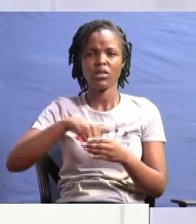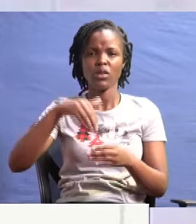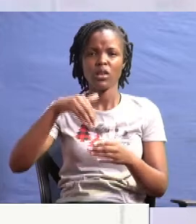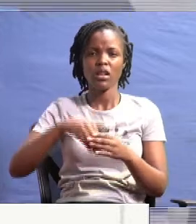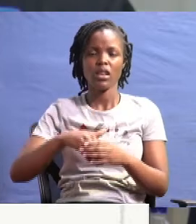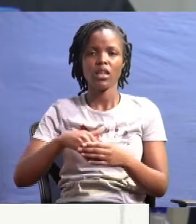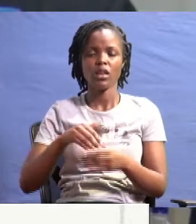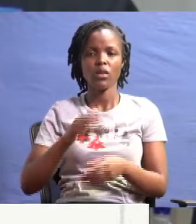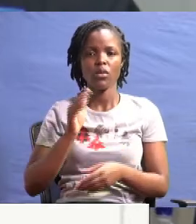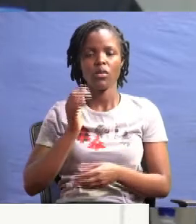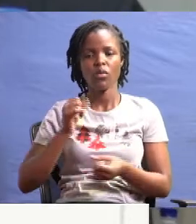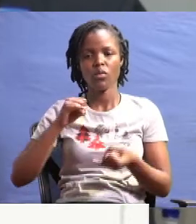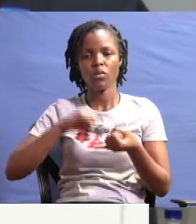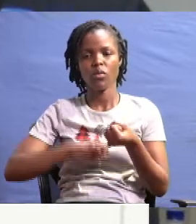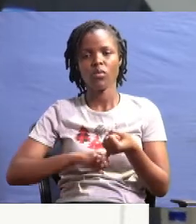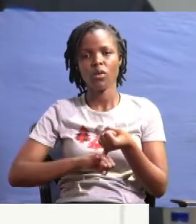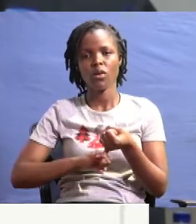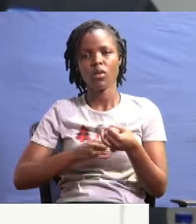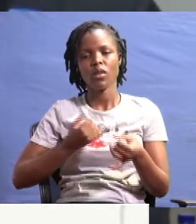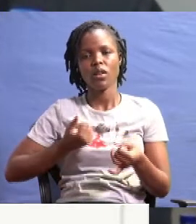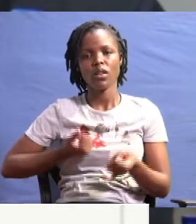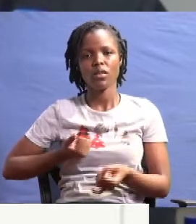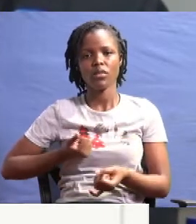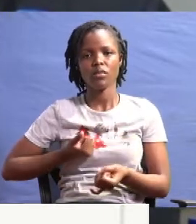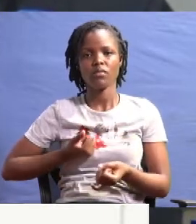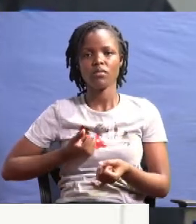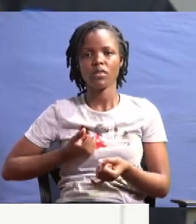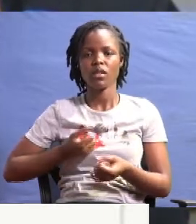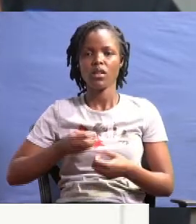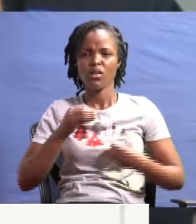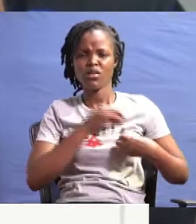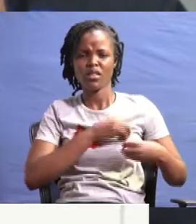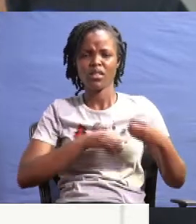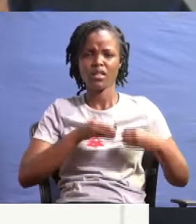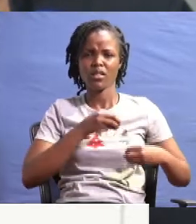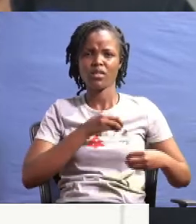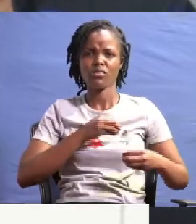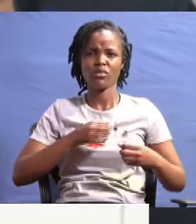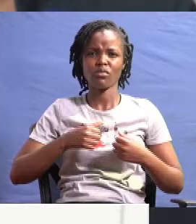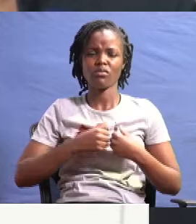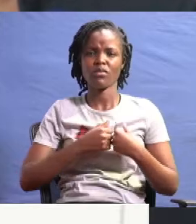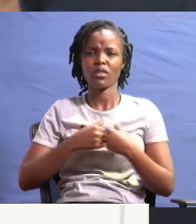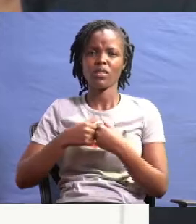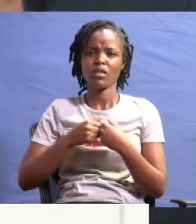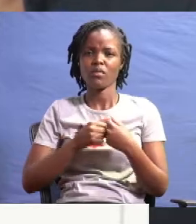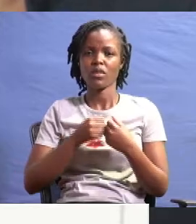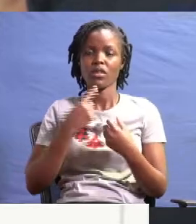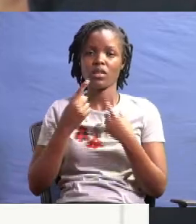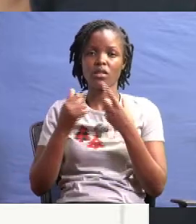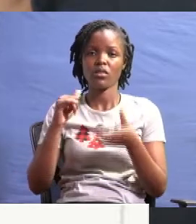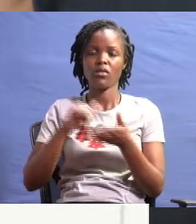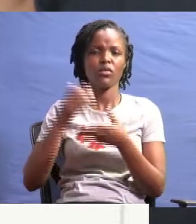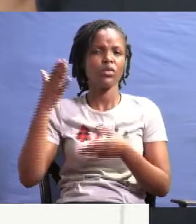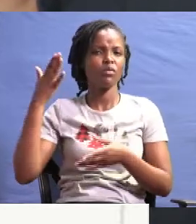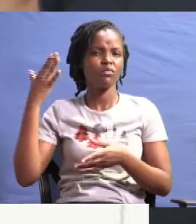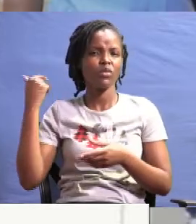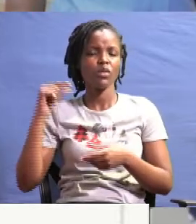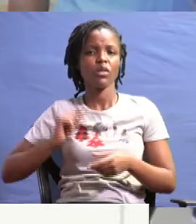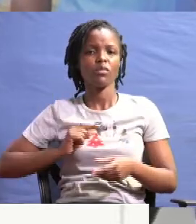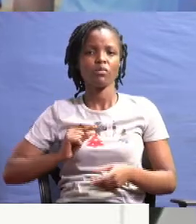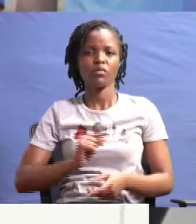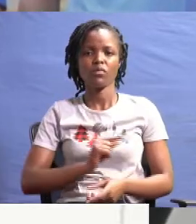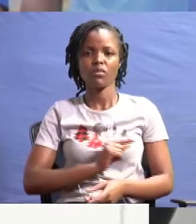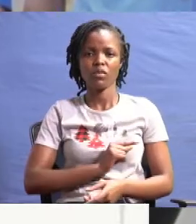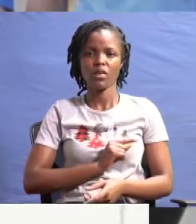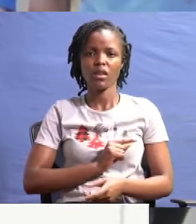Chege. The anti-corruption spotlight has claimed another high-profile figure. Former Kiambu Governor Ferdinand Waititu